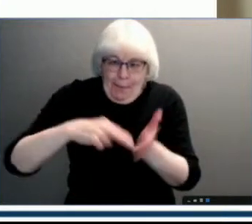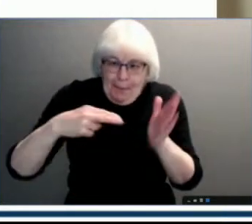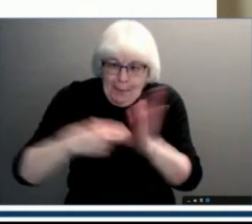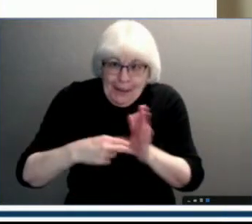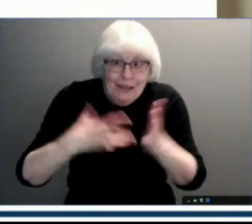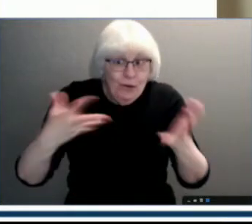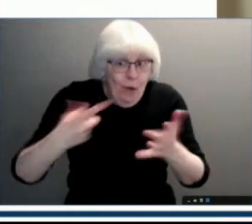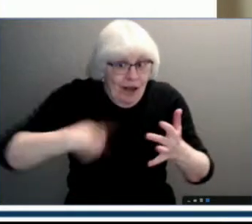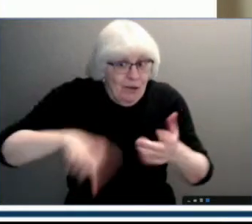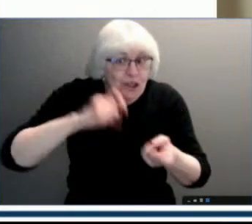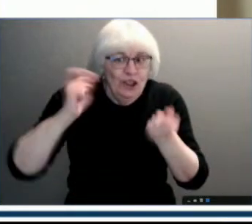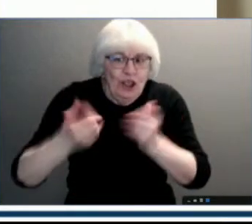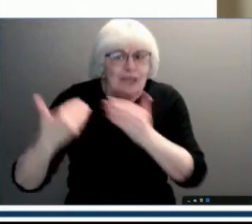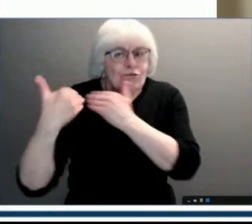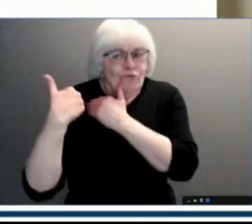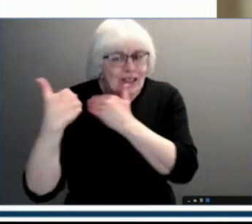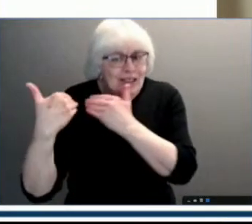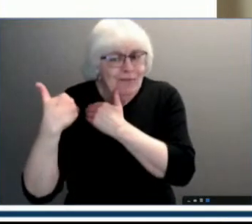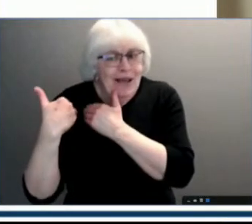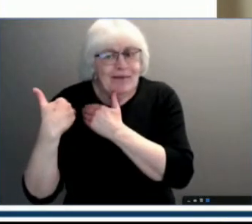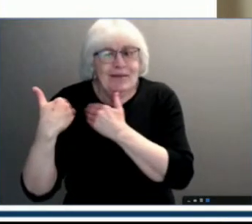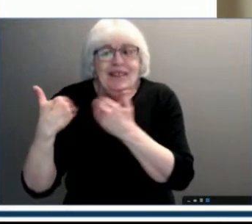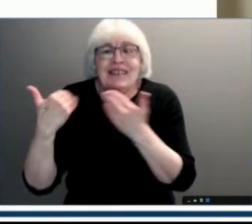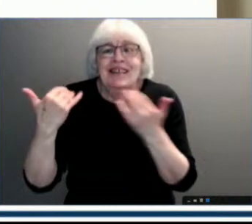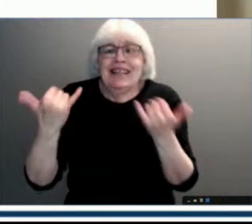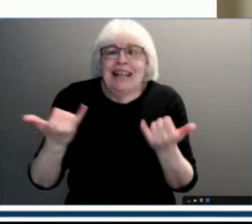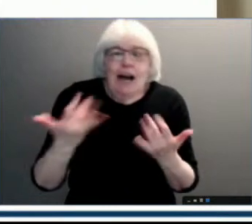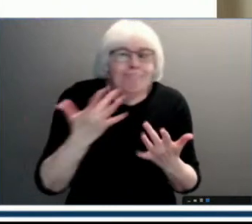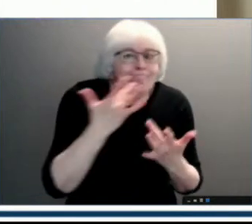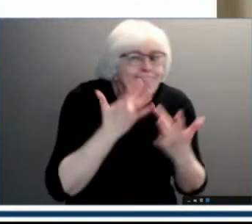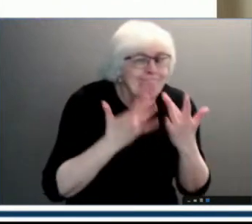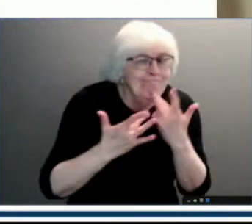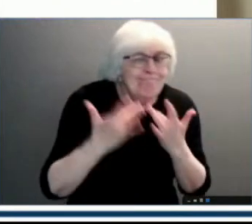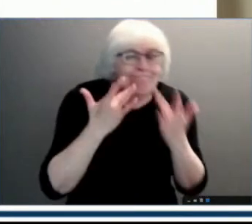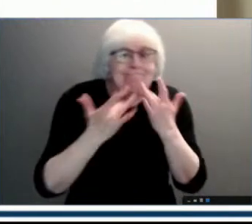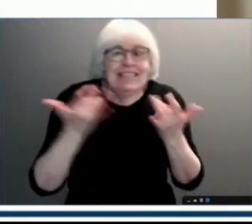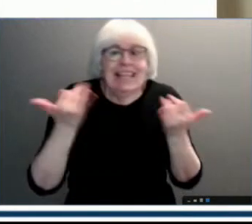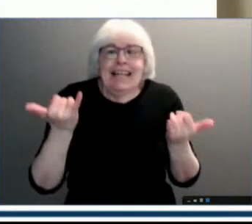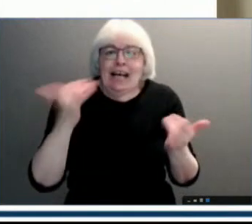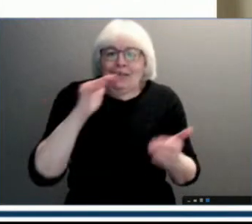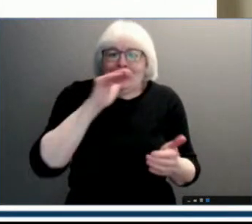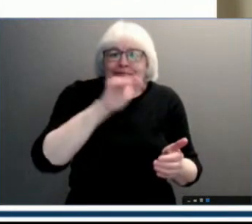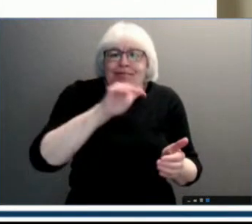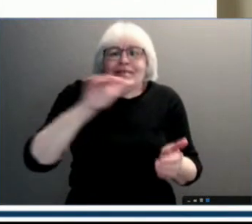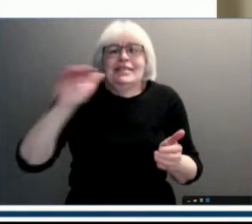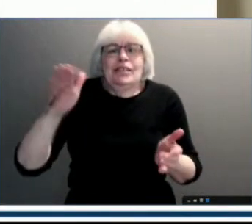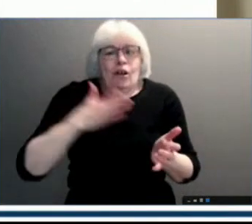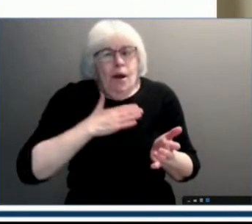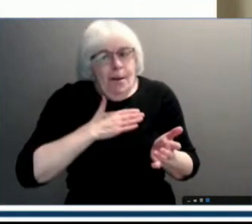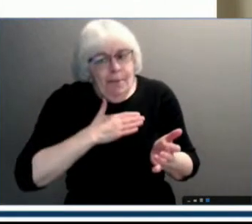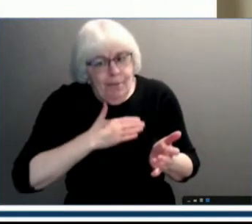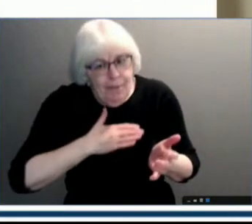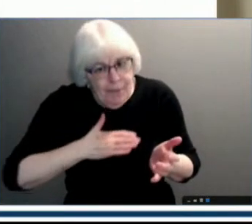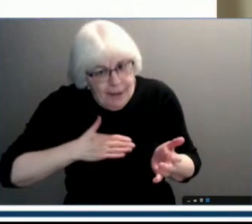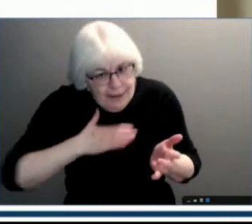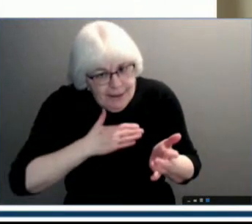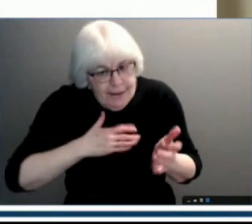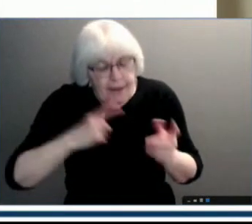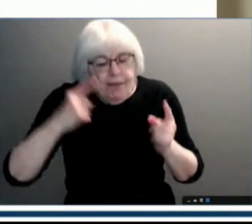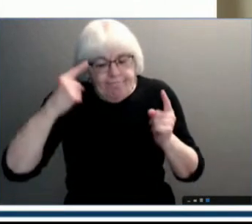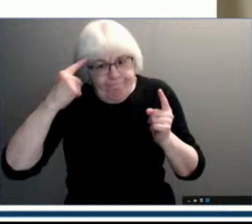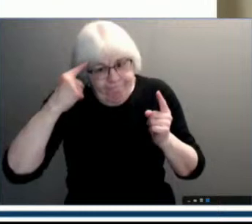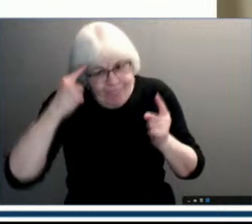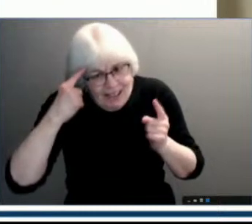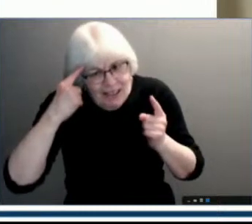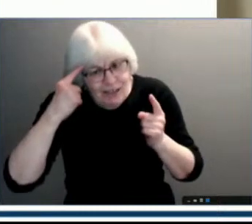stretched resources, we must ask Nova Scotians to take more personal responsibility. It's just that simple. You will see this in the way we're